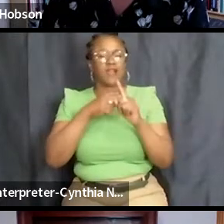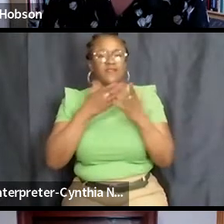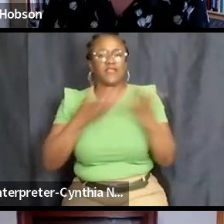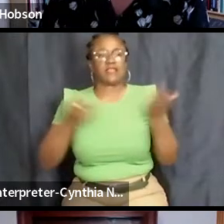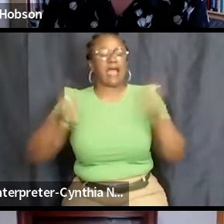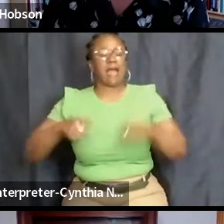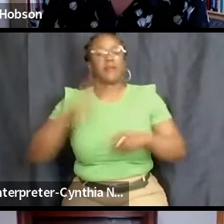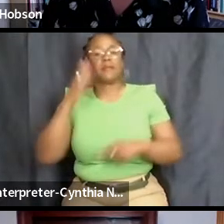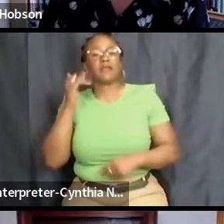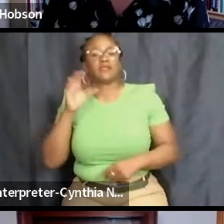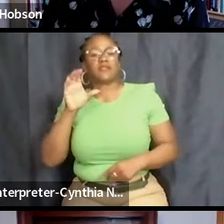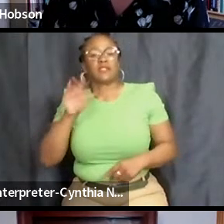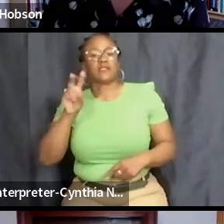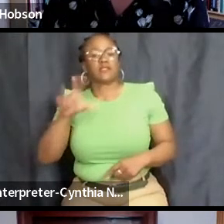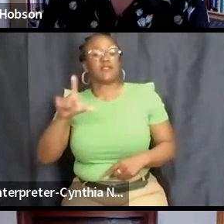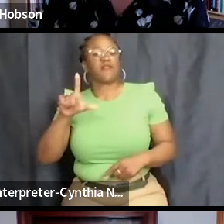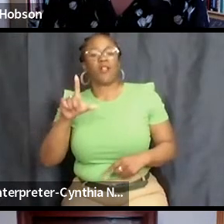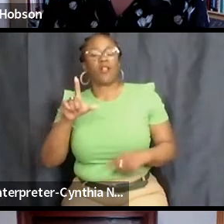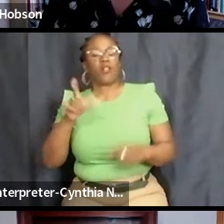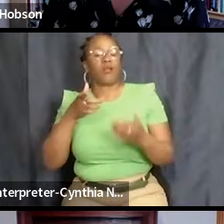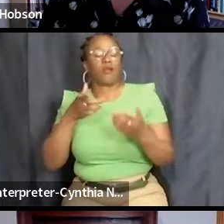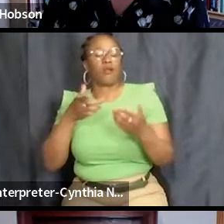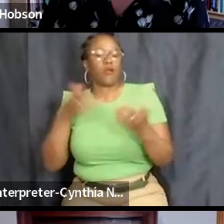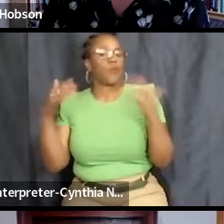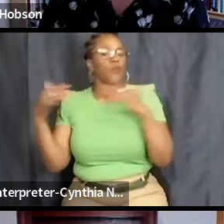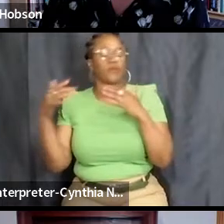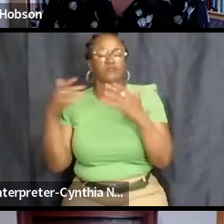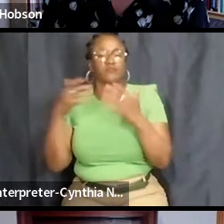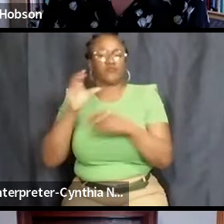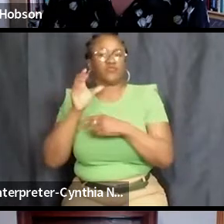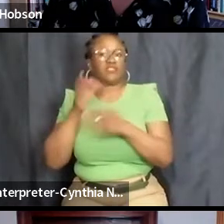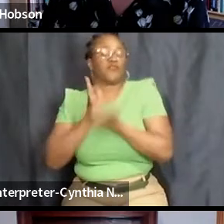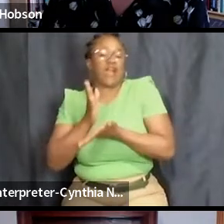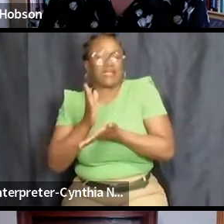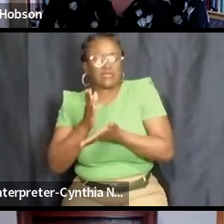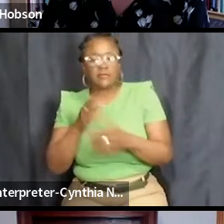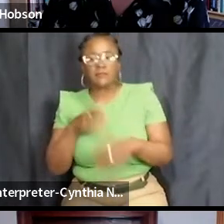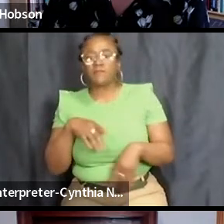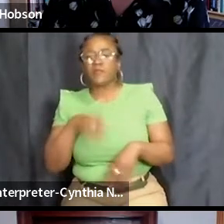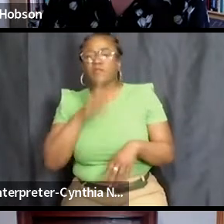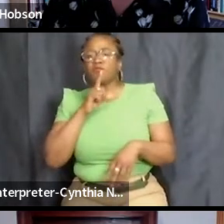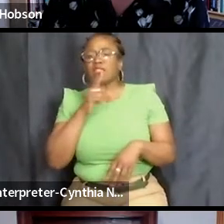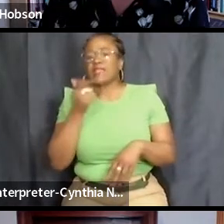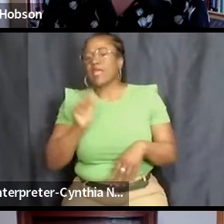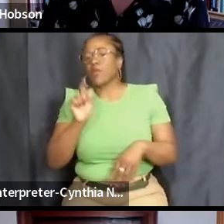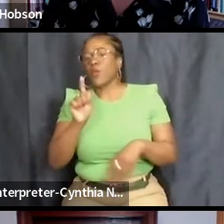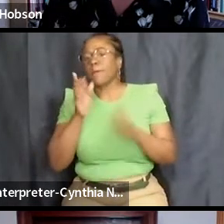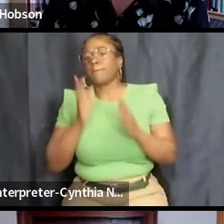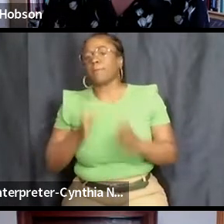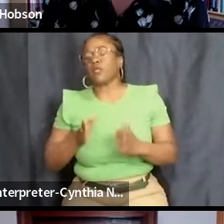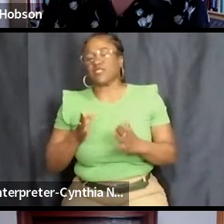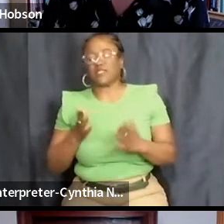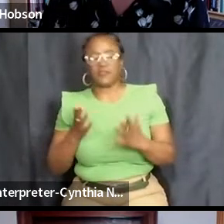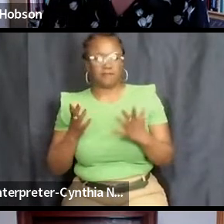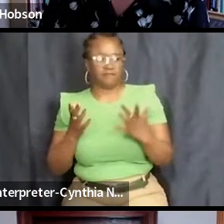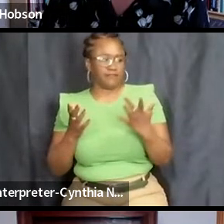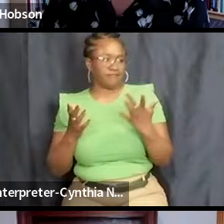anti-apartheid movement. But if there was any one person,